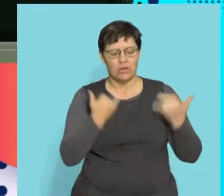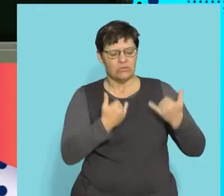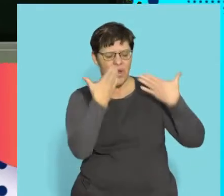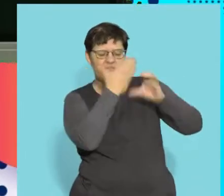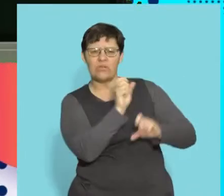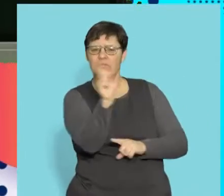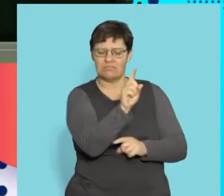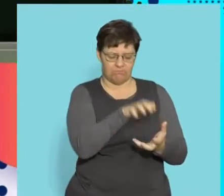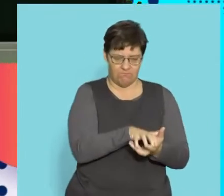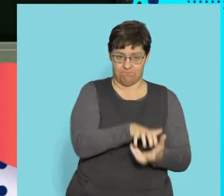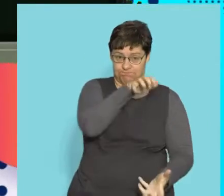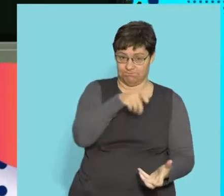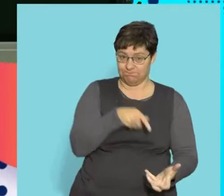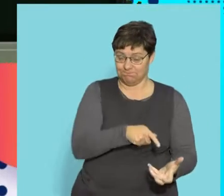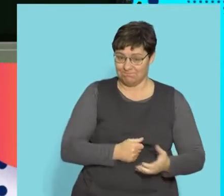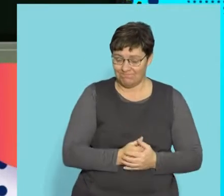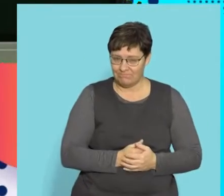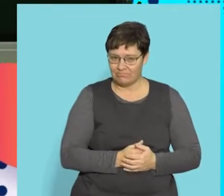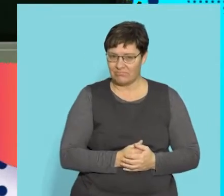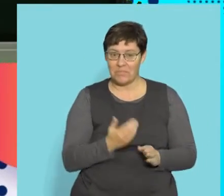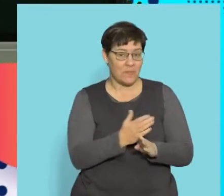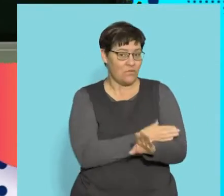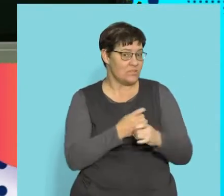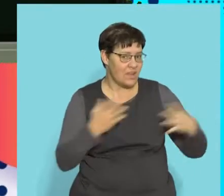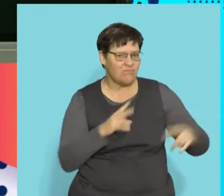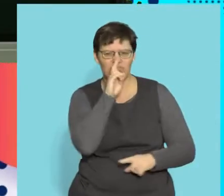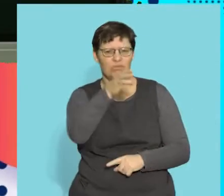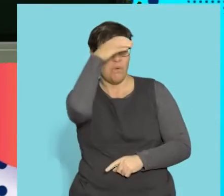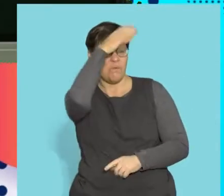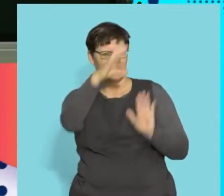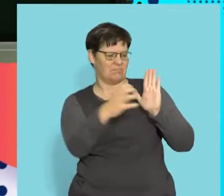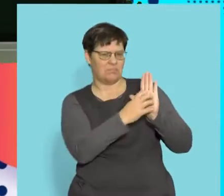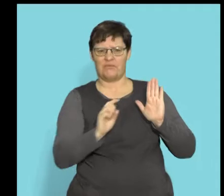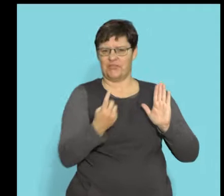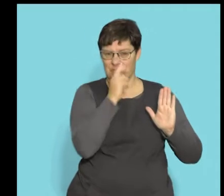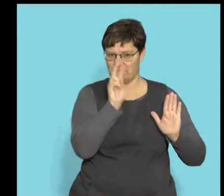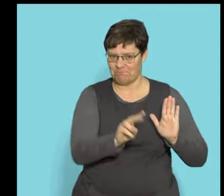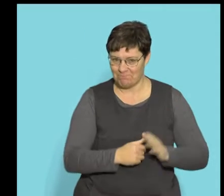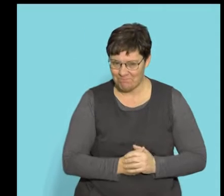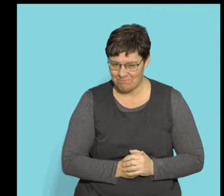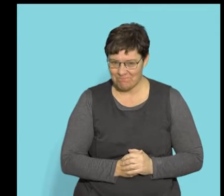volume. Before we get going, let's have a look at our concept map for today.